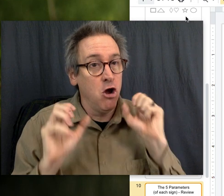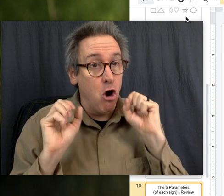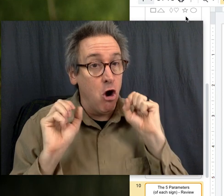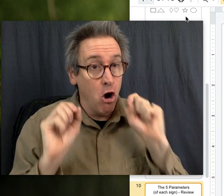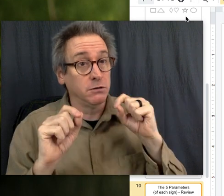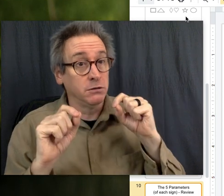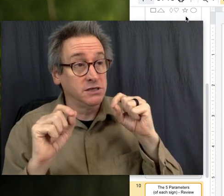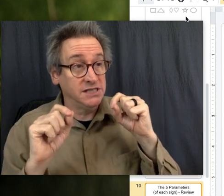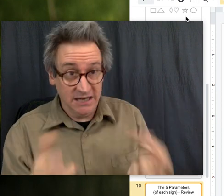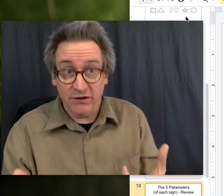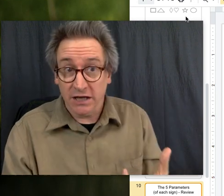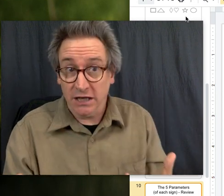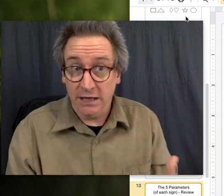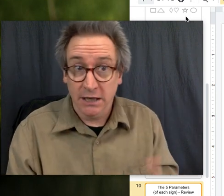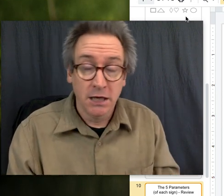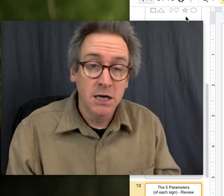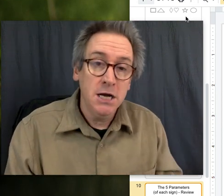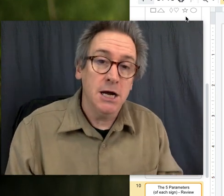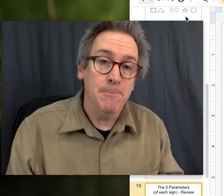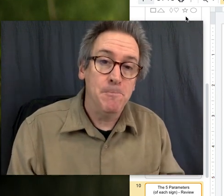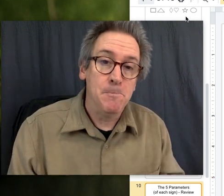sign, often significantly.